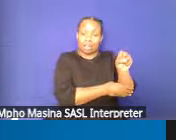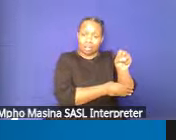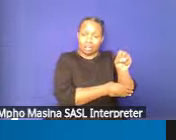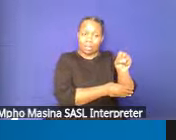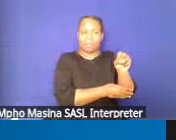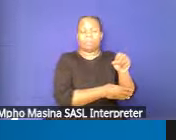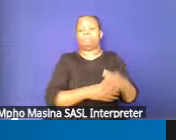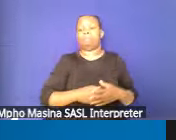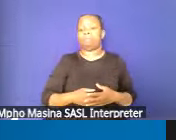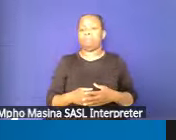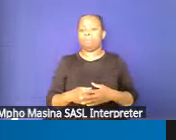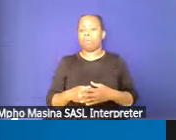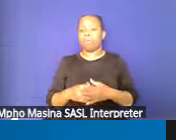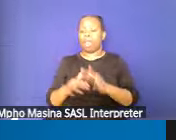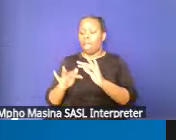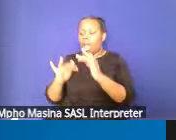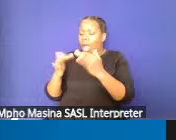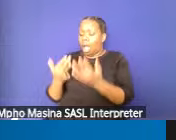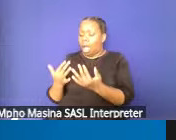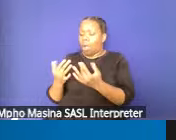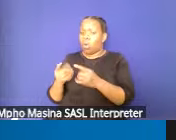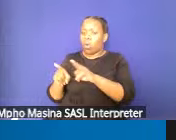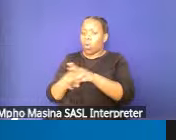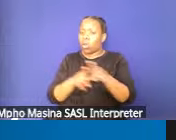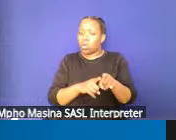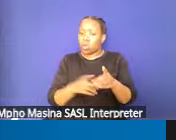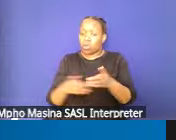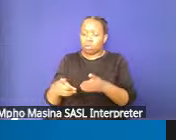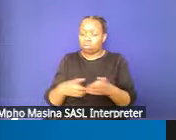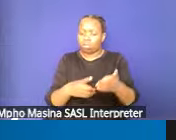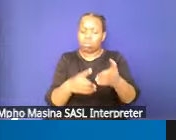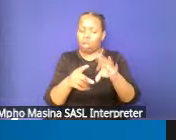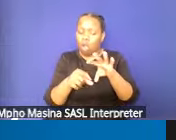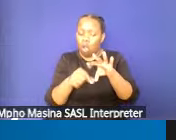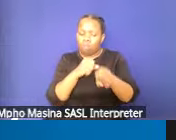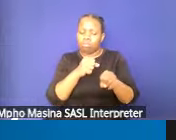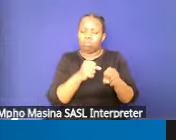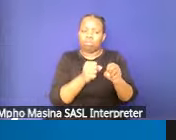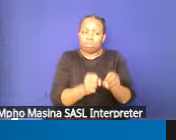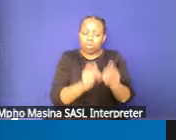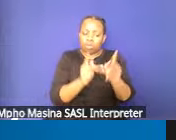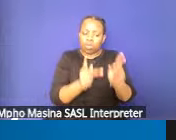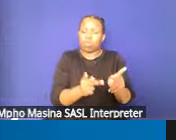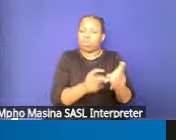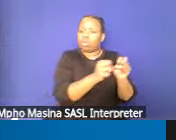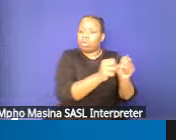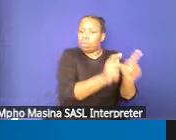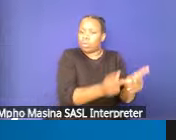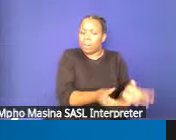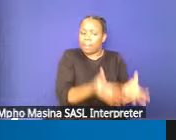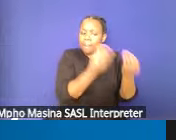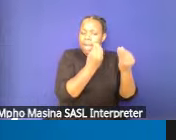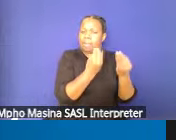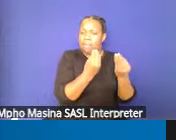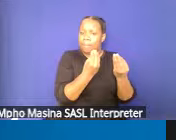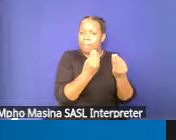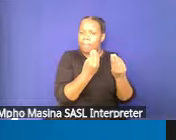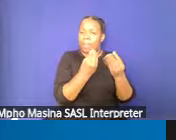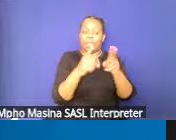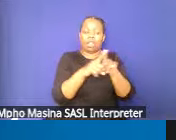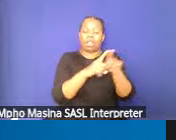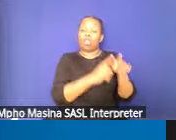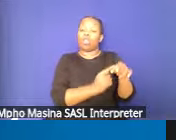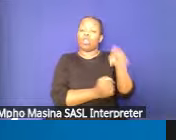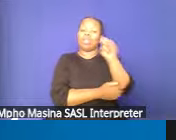and how to navigate the opportunities within SARS, and how SARS actually